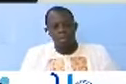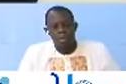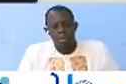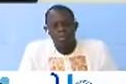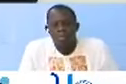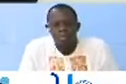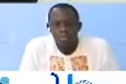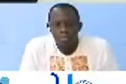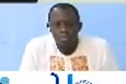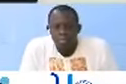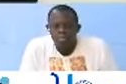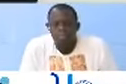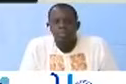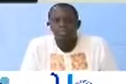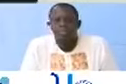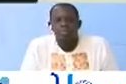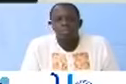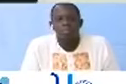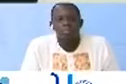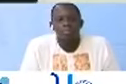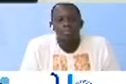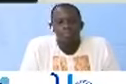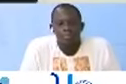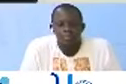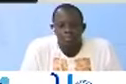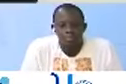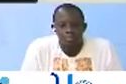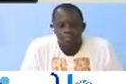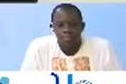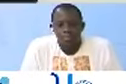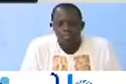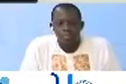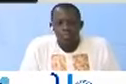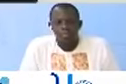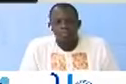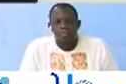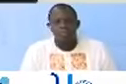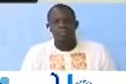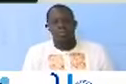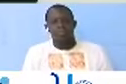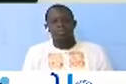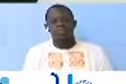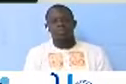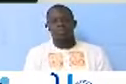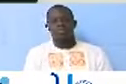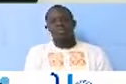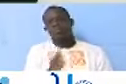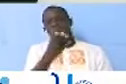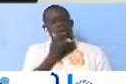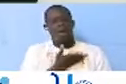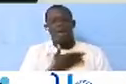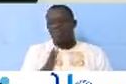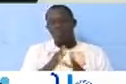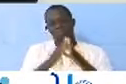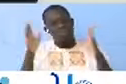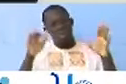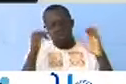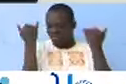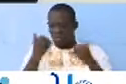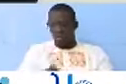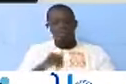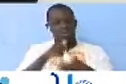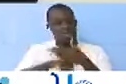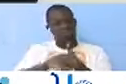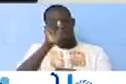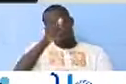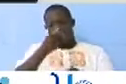which you were eventually cleared of. Mr. Sanneh, You had huge losses in your business. Amunta yu